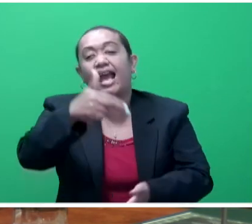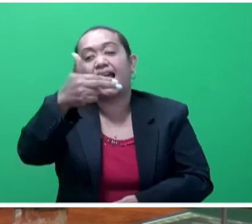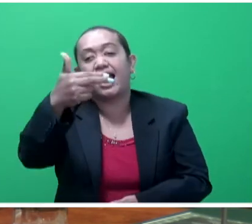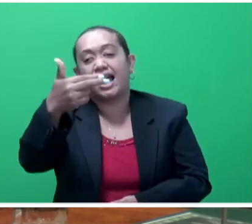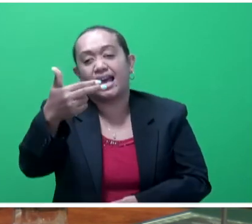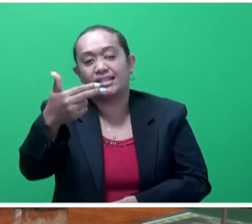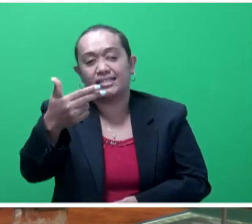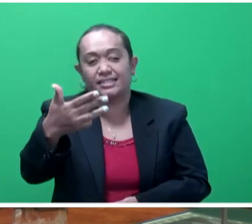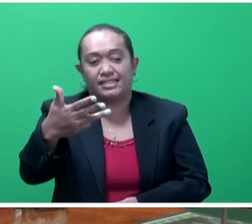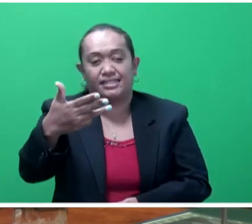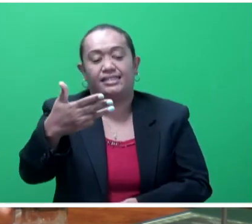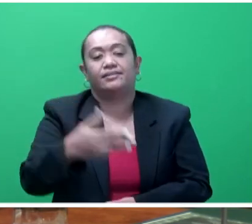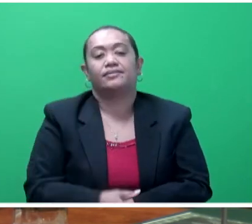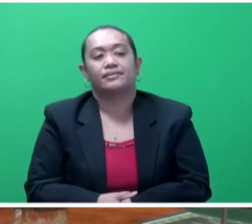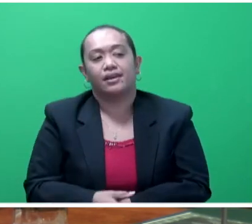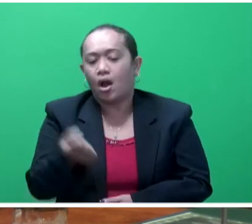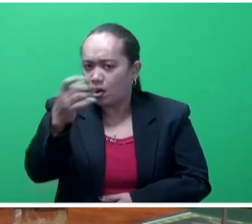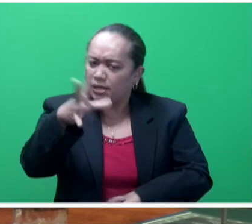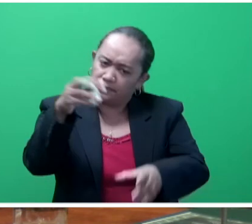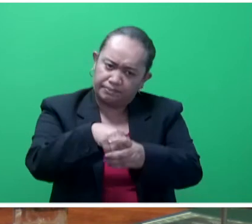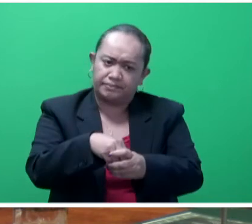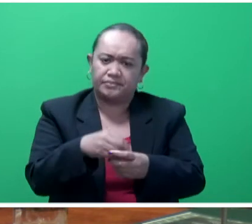the members, where is the money,